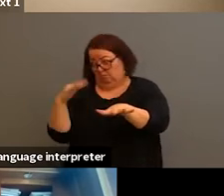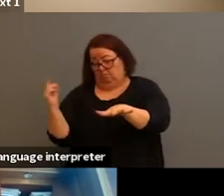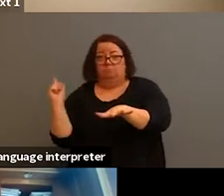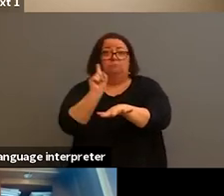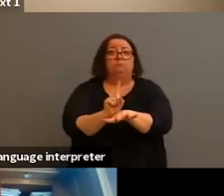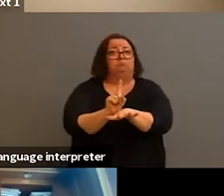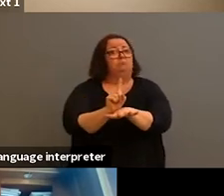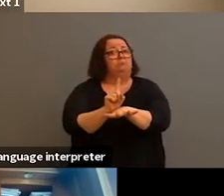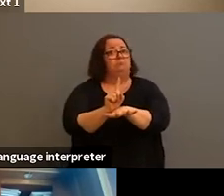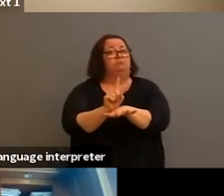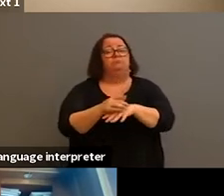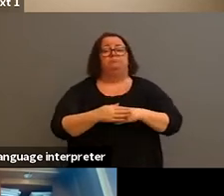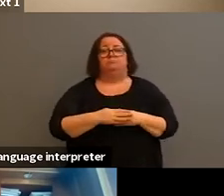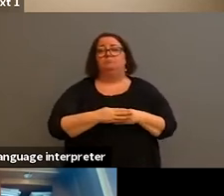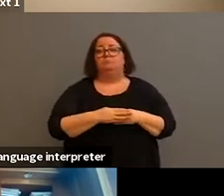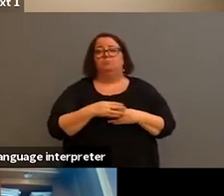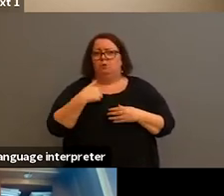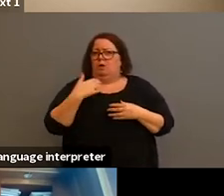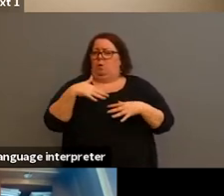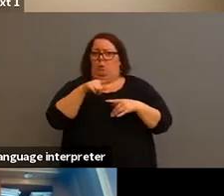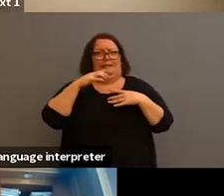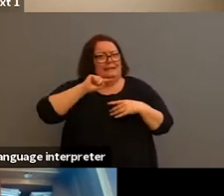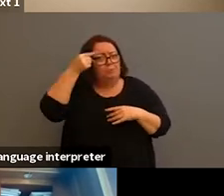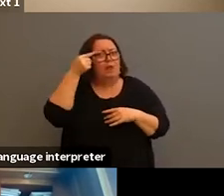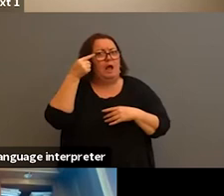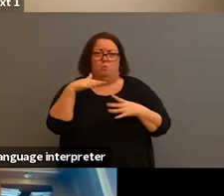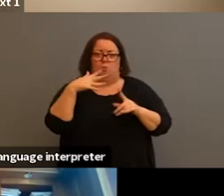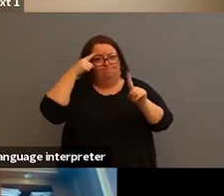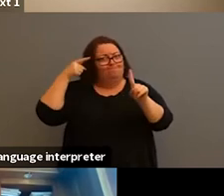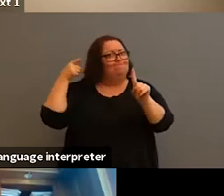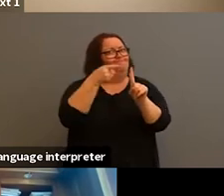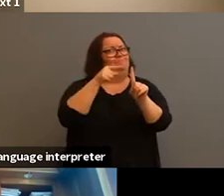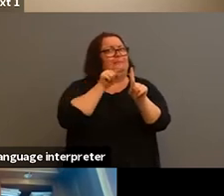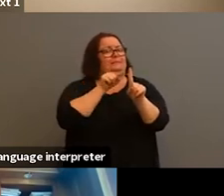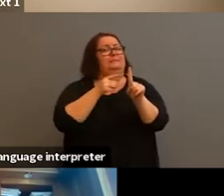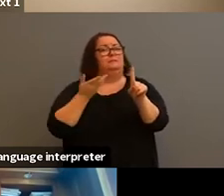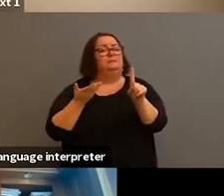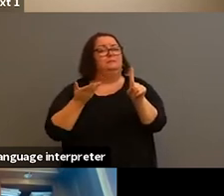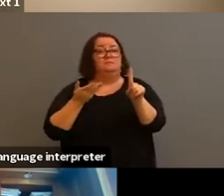is really also taking experience from earlier processes